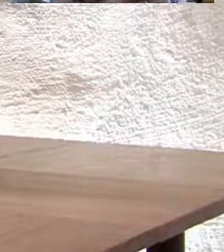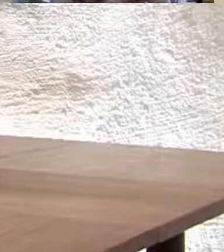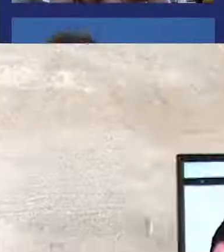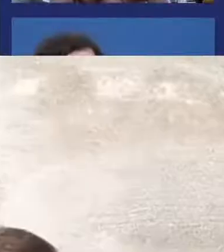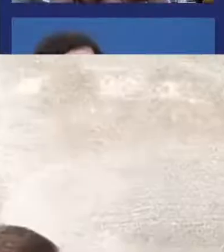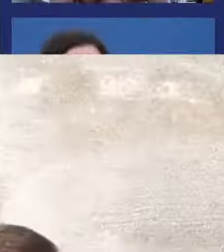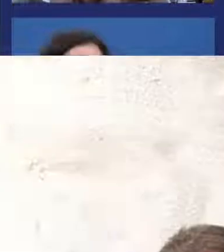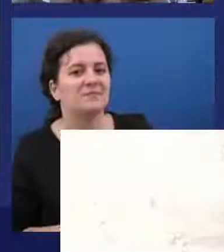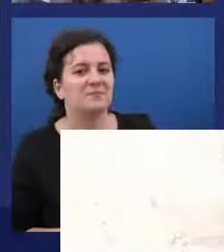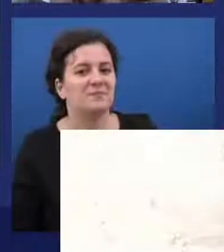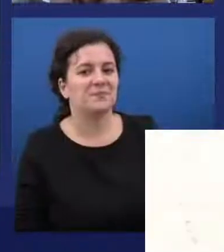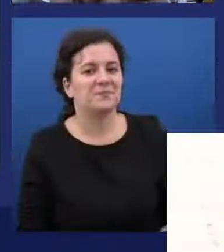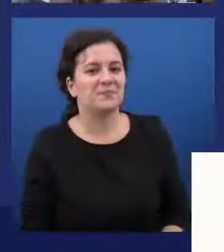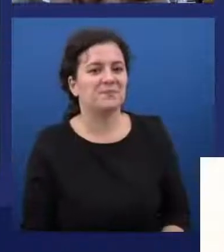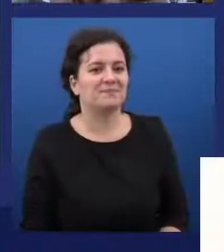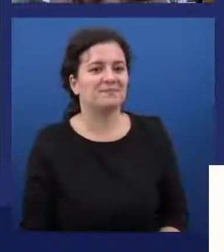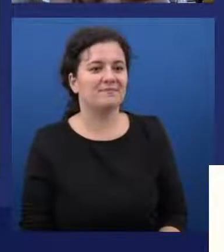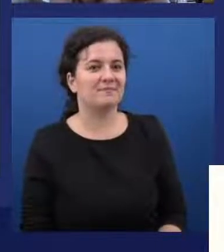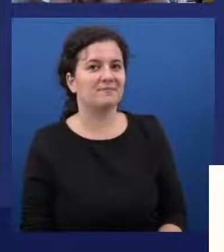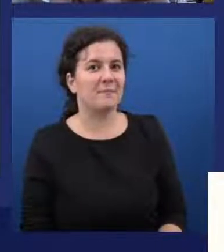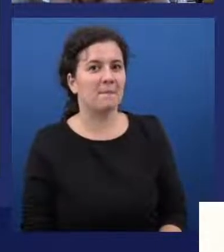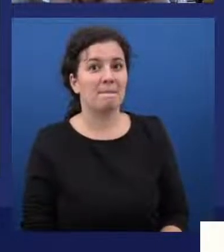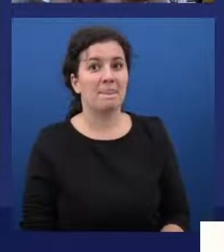And yeah, that's that.